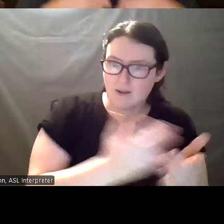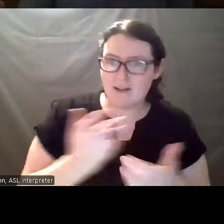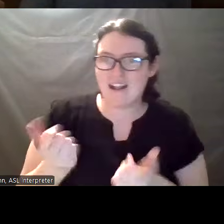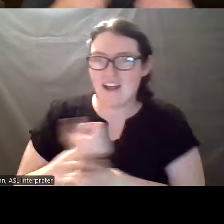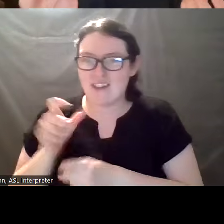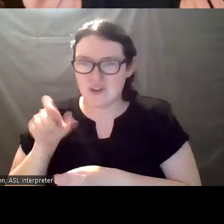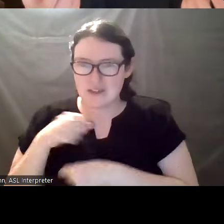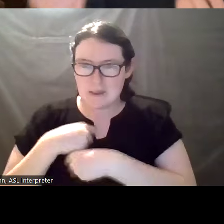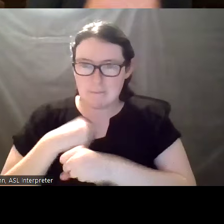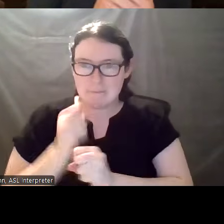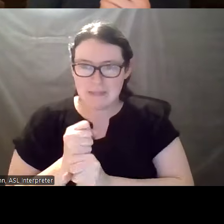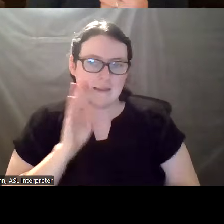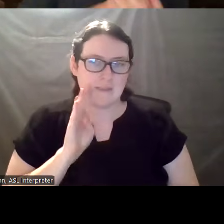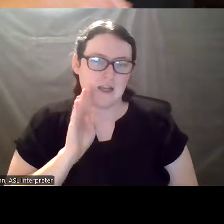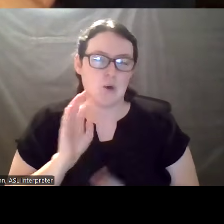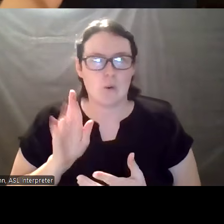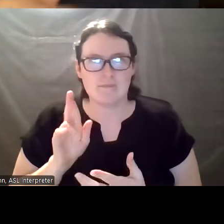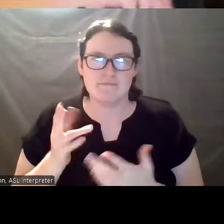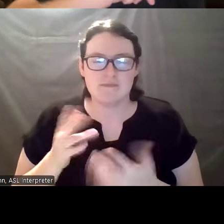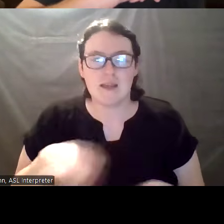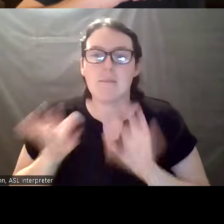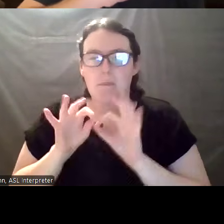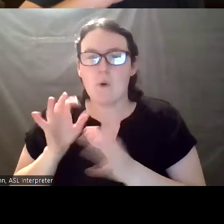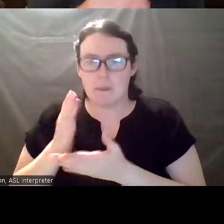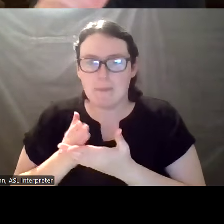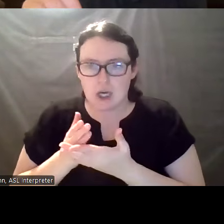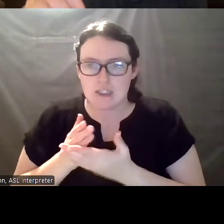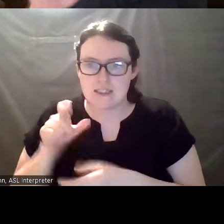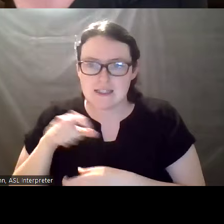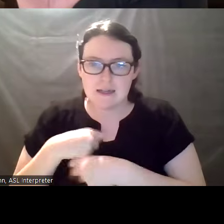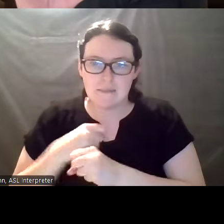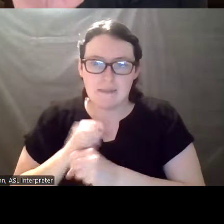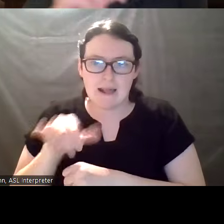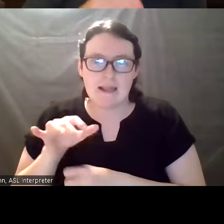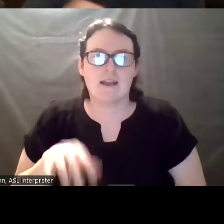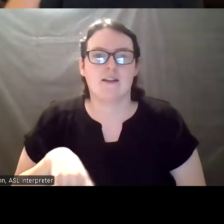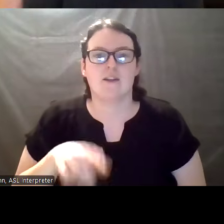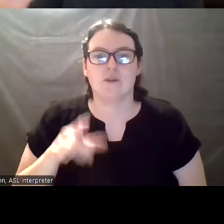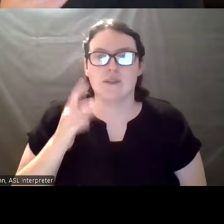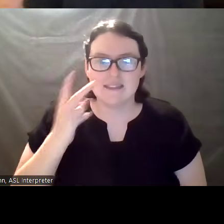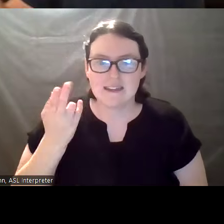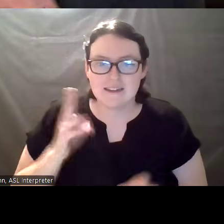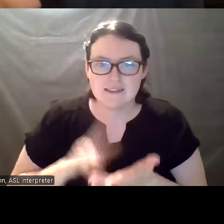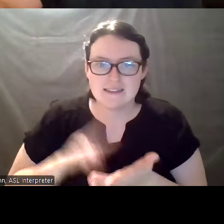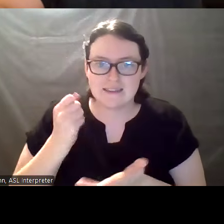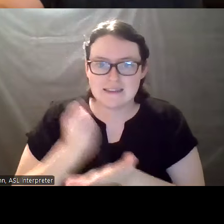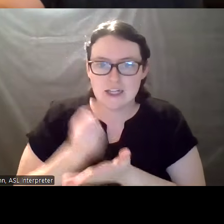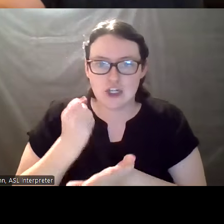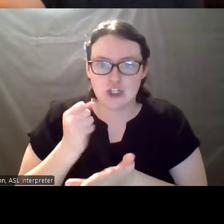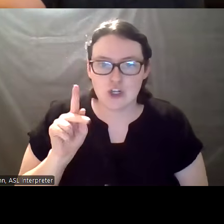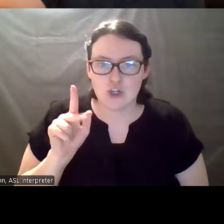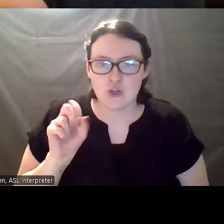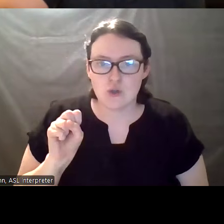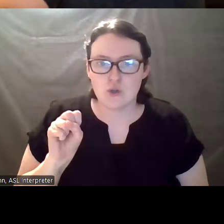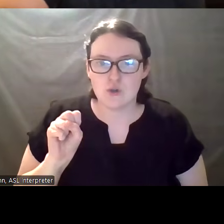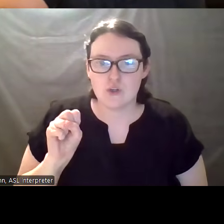brew that beer, or at least some key grain ingredients. And then in orange down at the bottom, you see the signature, Kushim, possibly this guy that we were talking about